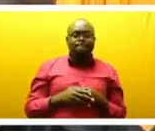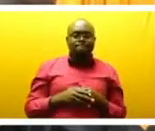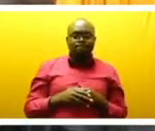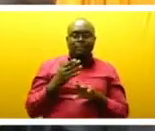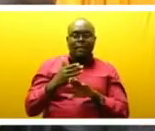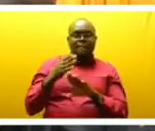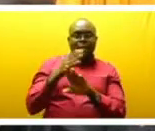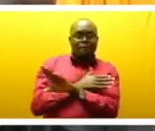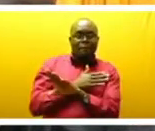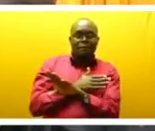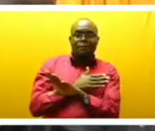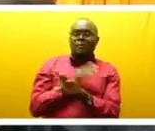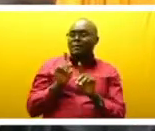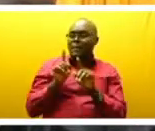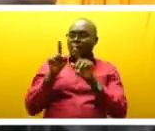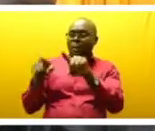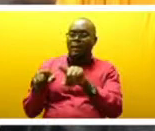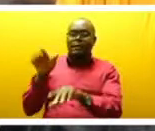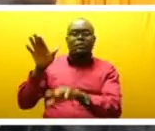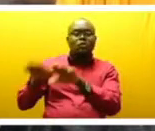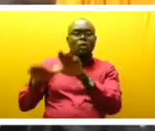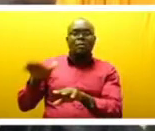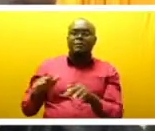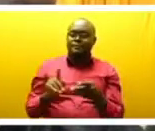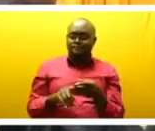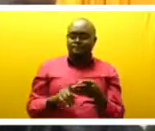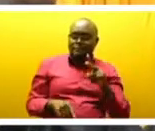before they went there, and 2,